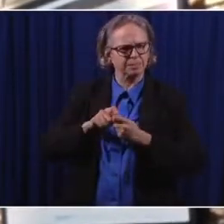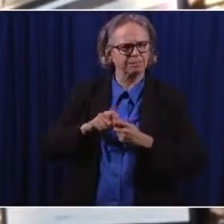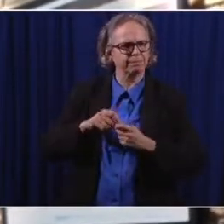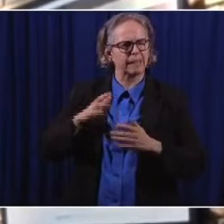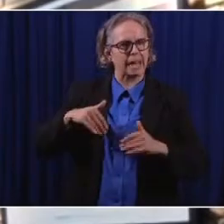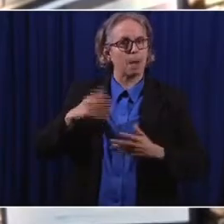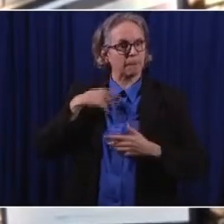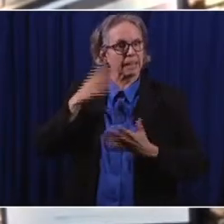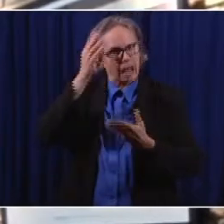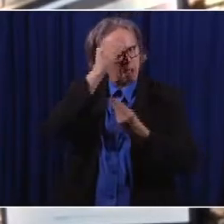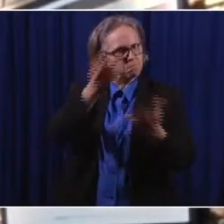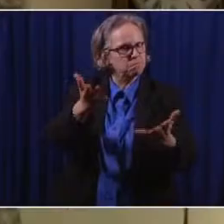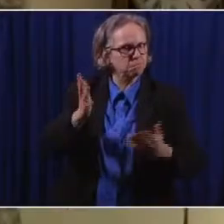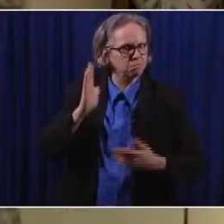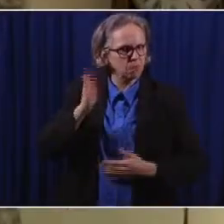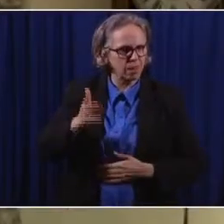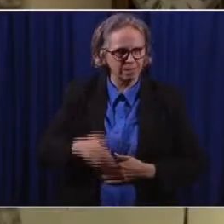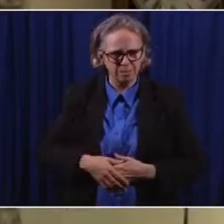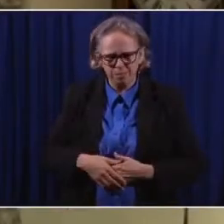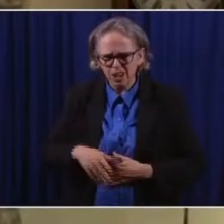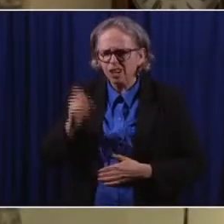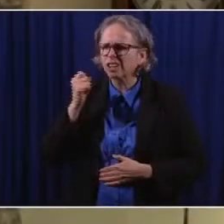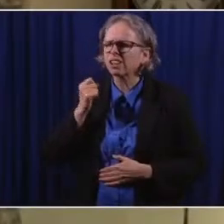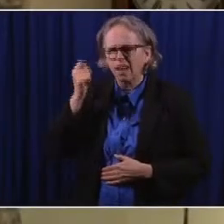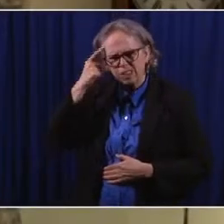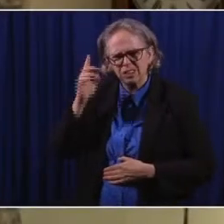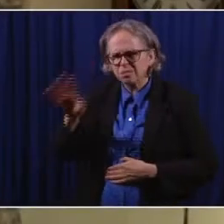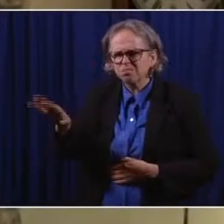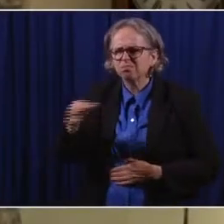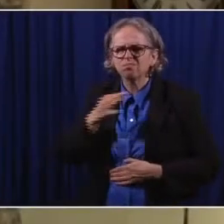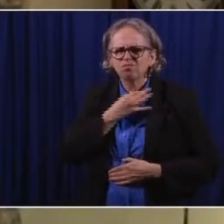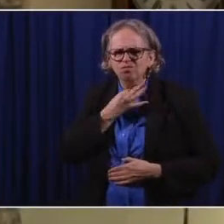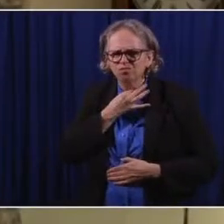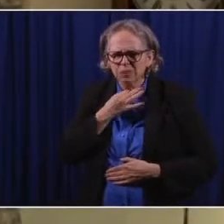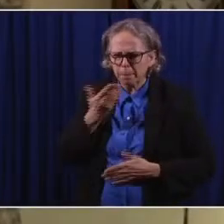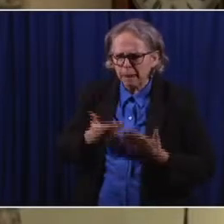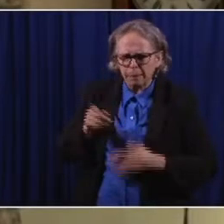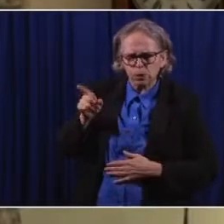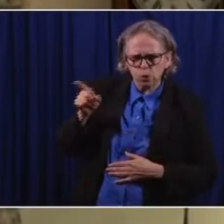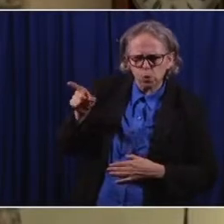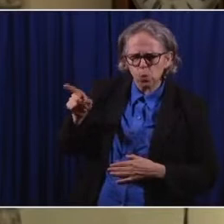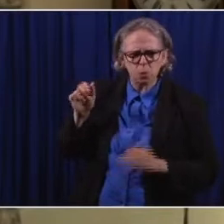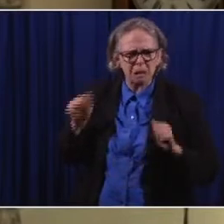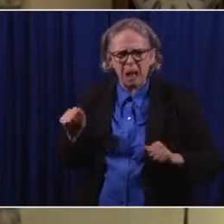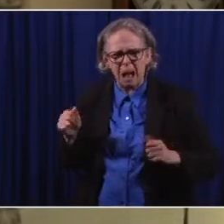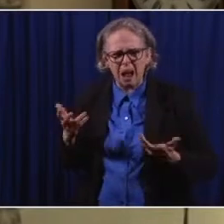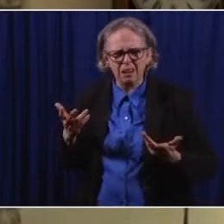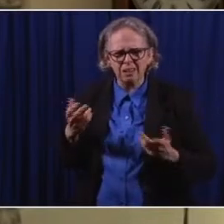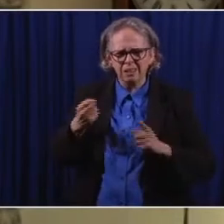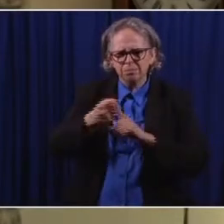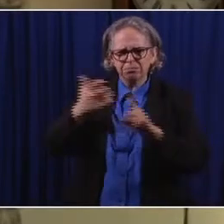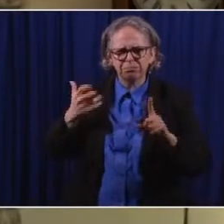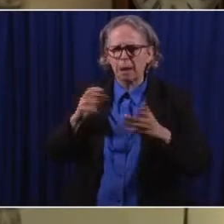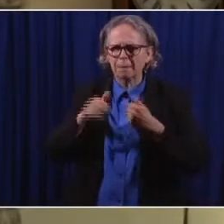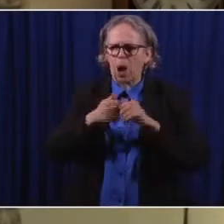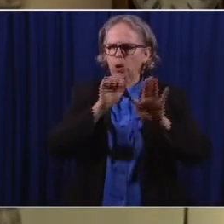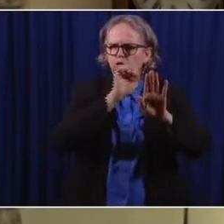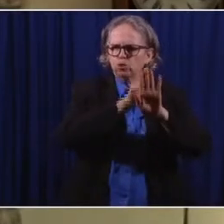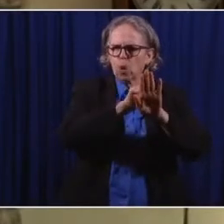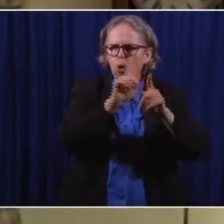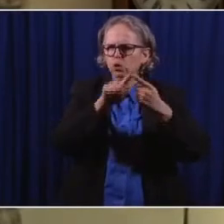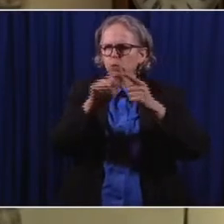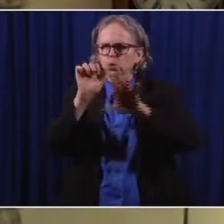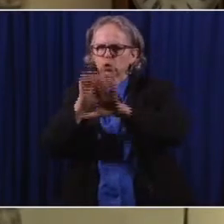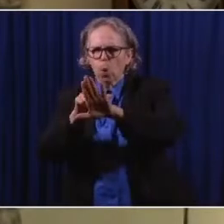that. And Lydia, I wonder if you could, Director, if you could talk about the door-to-door, because door-to-door